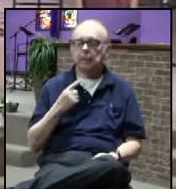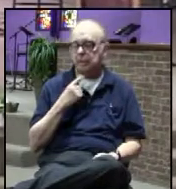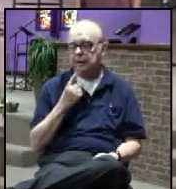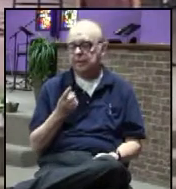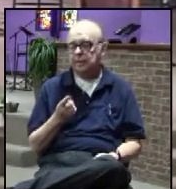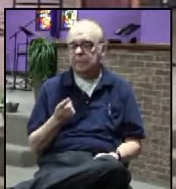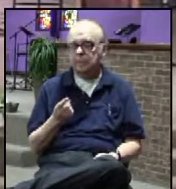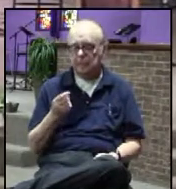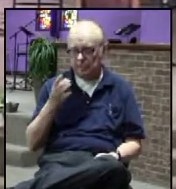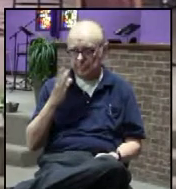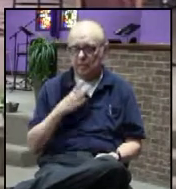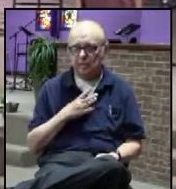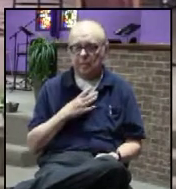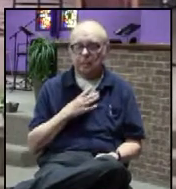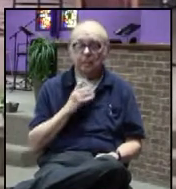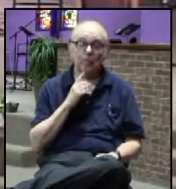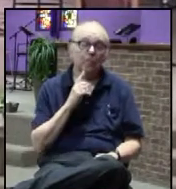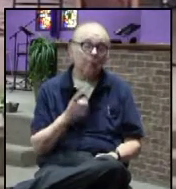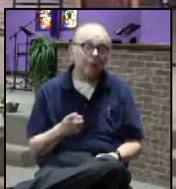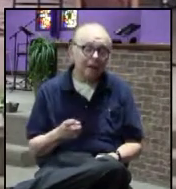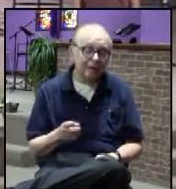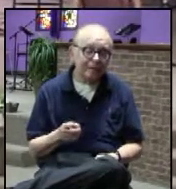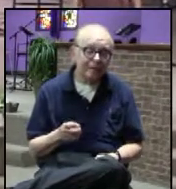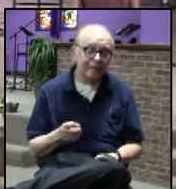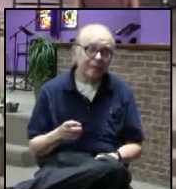says, really?